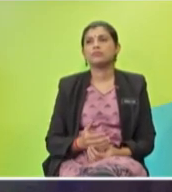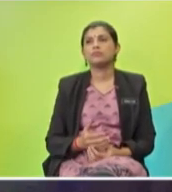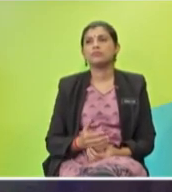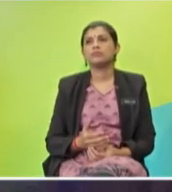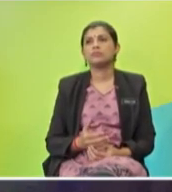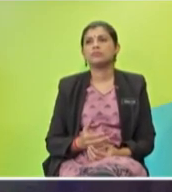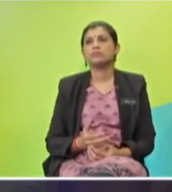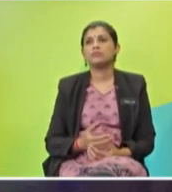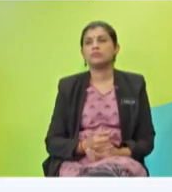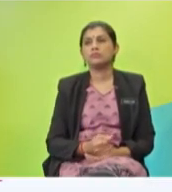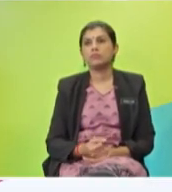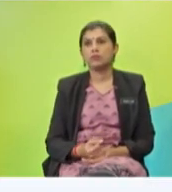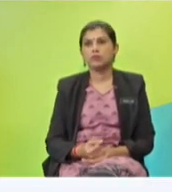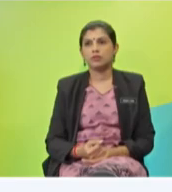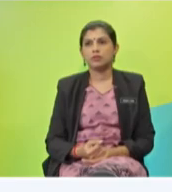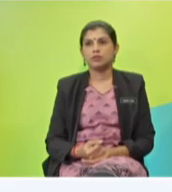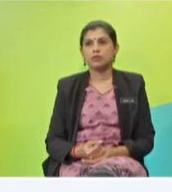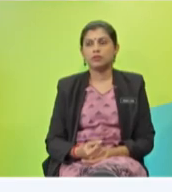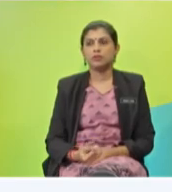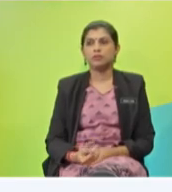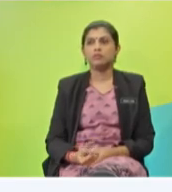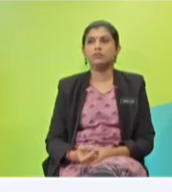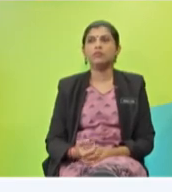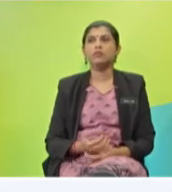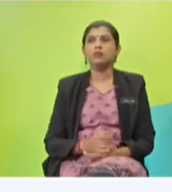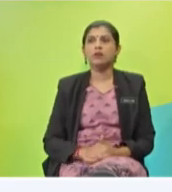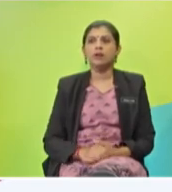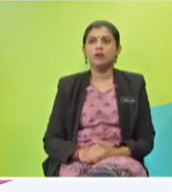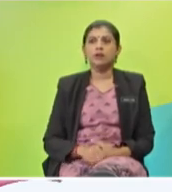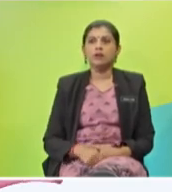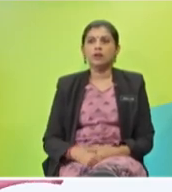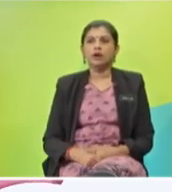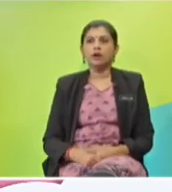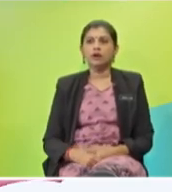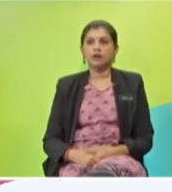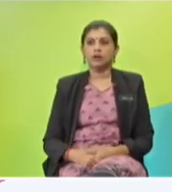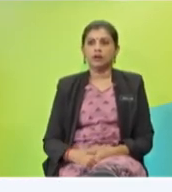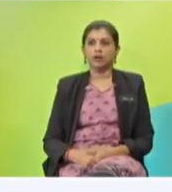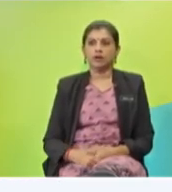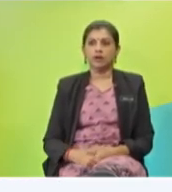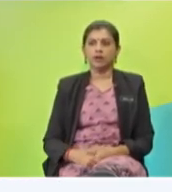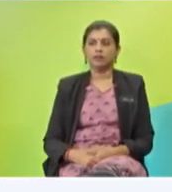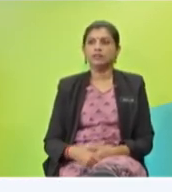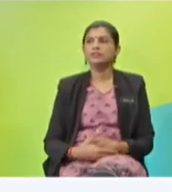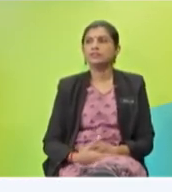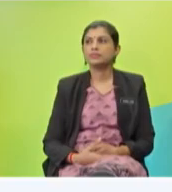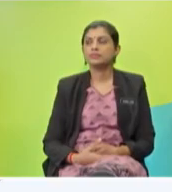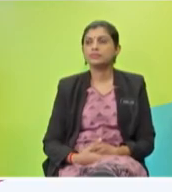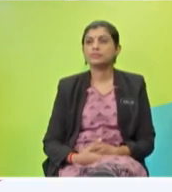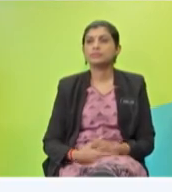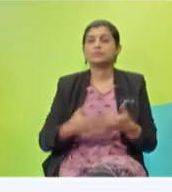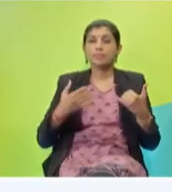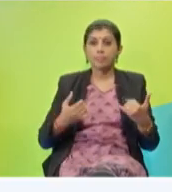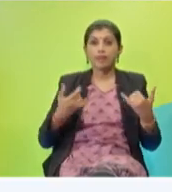Okay, very good. Yashika, Adelia, Firash. Well done, Adelia. Alright. Wow. So you